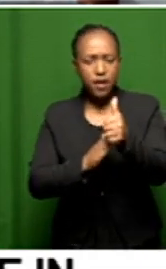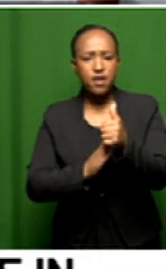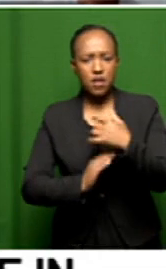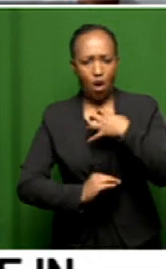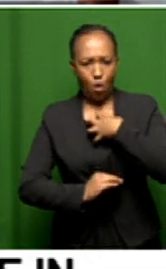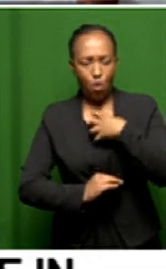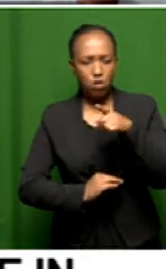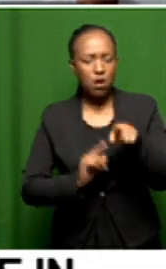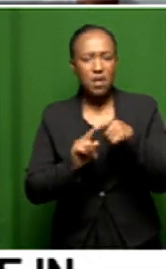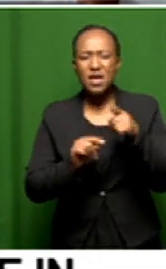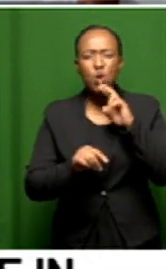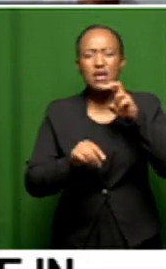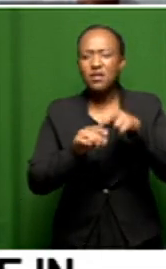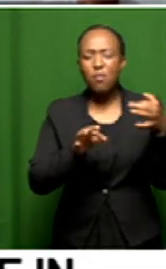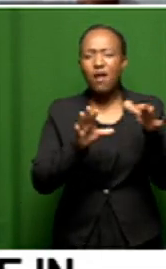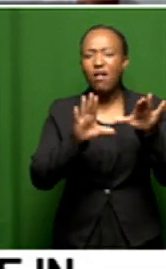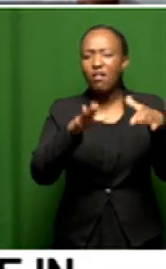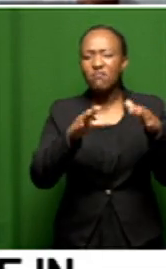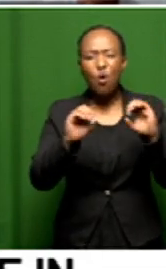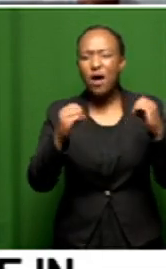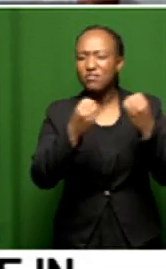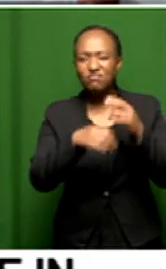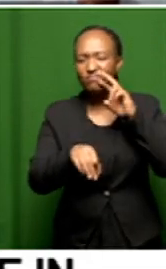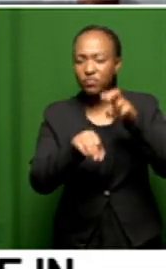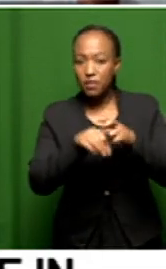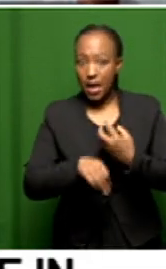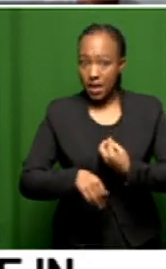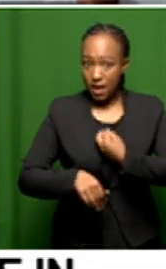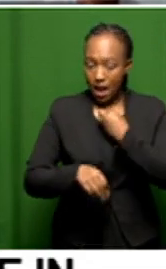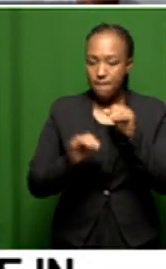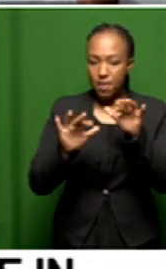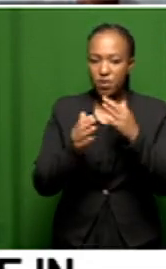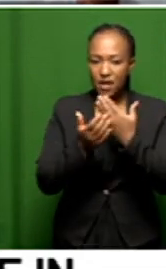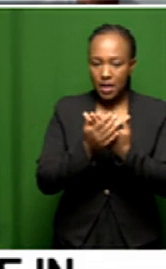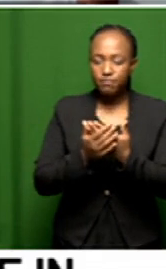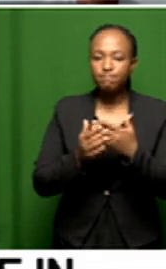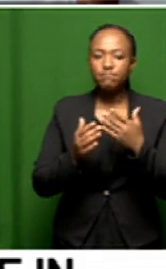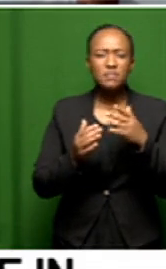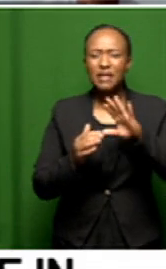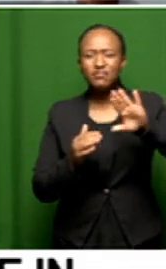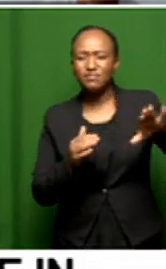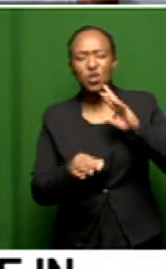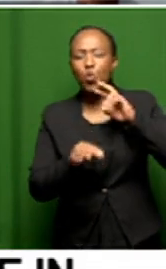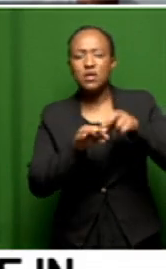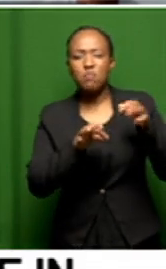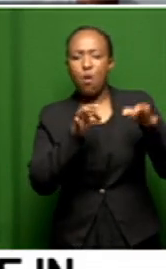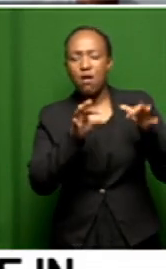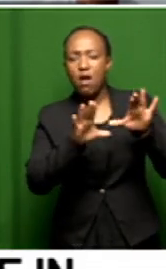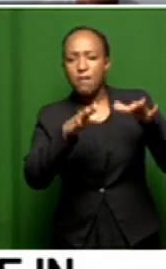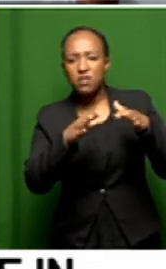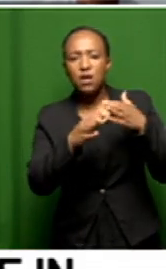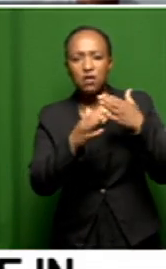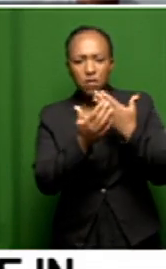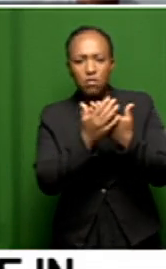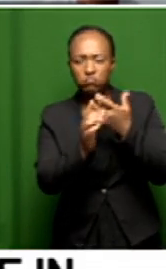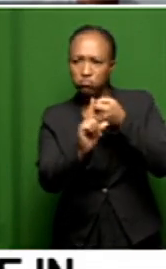without political organizations. So young people can define themselves outside organizations and achieve their